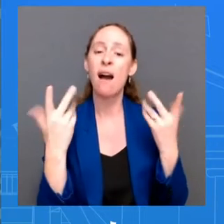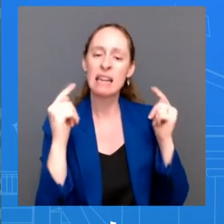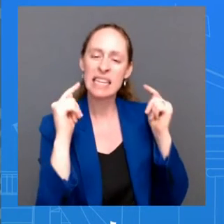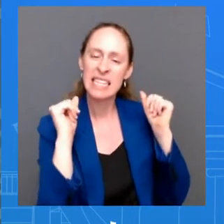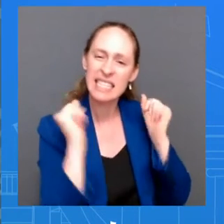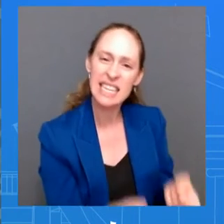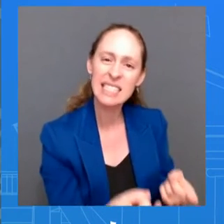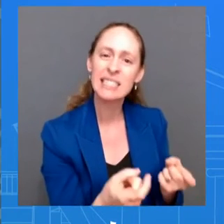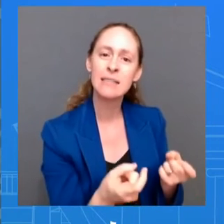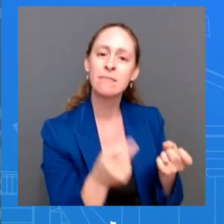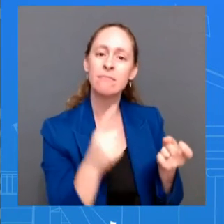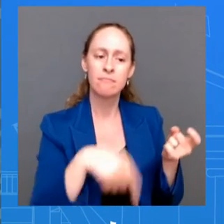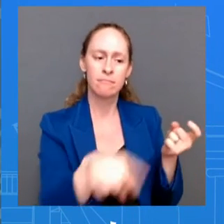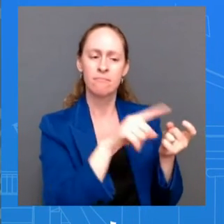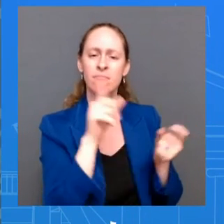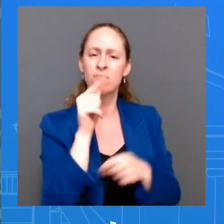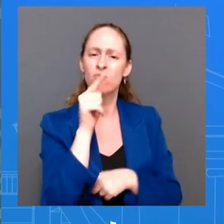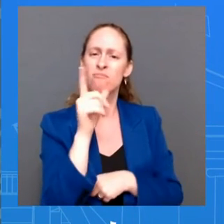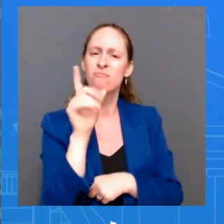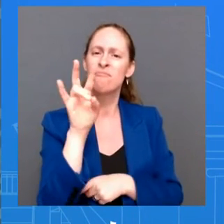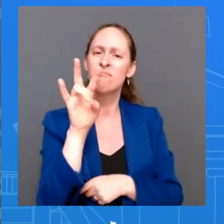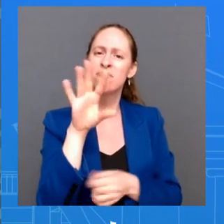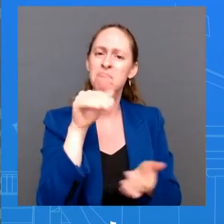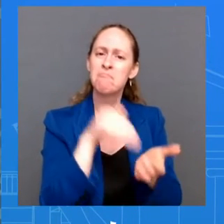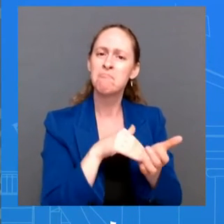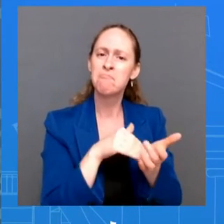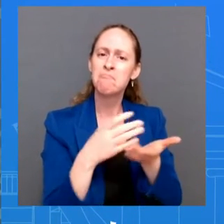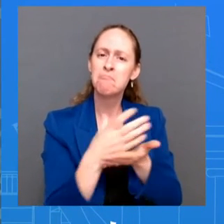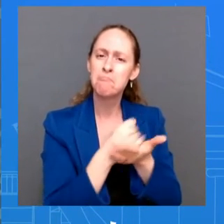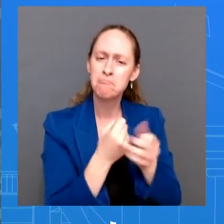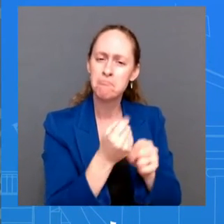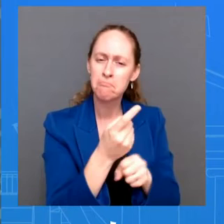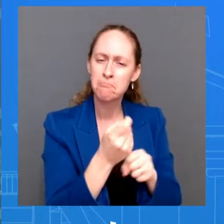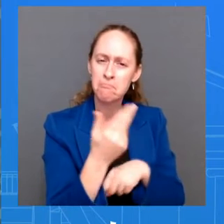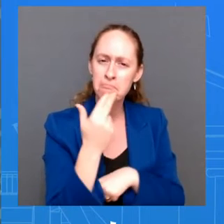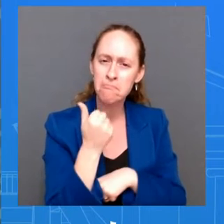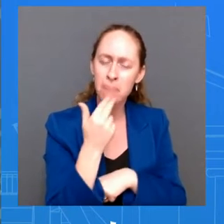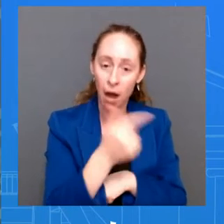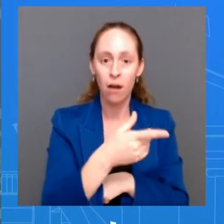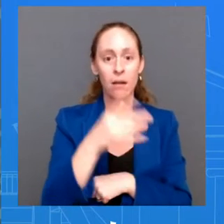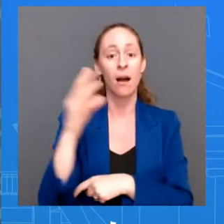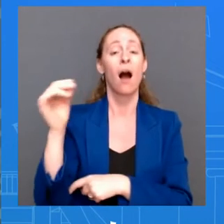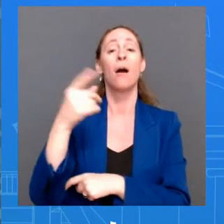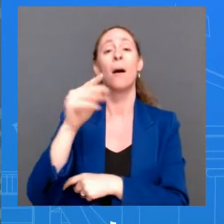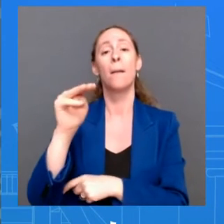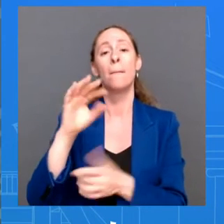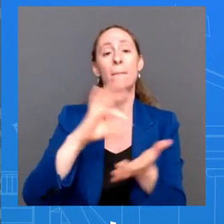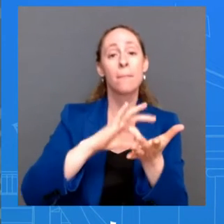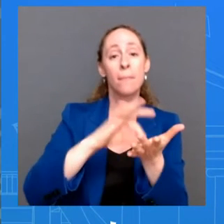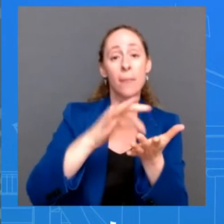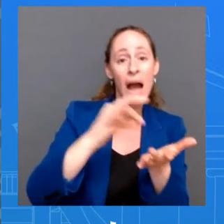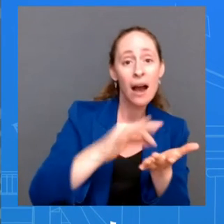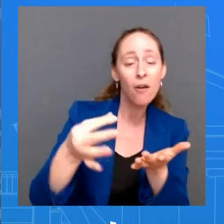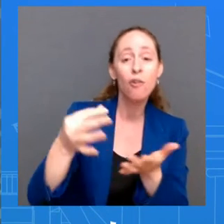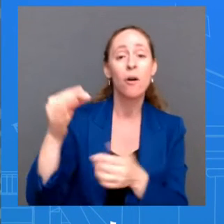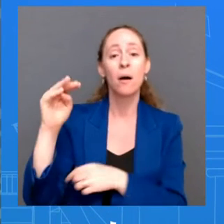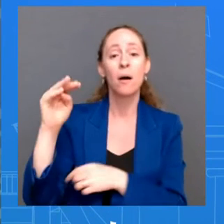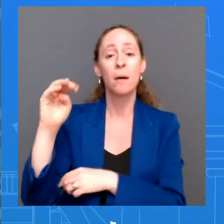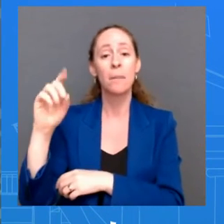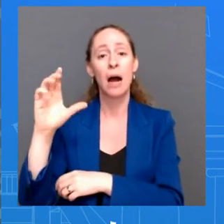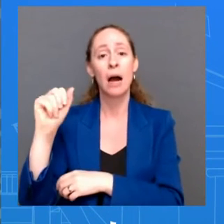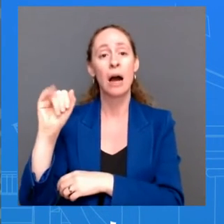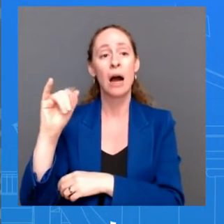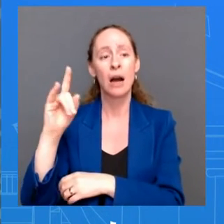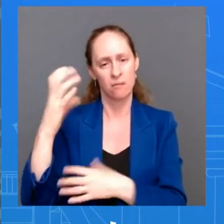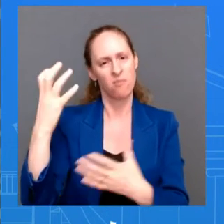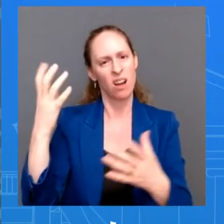And the way that we see it is we have a plan. We have a plan to fight inflation. We are ready to help middle-class